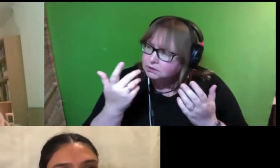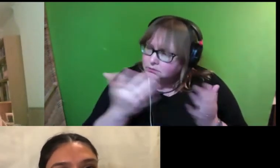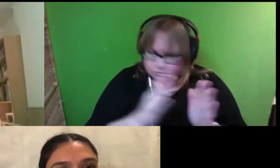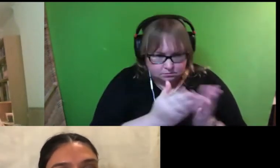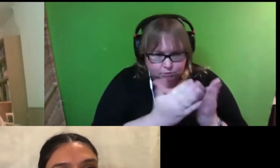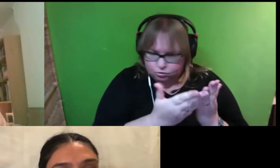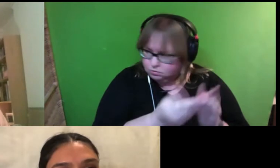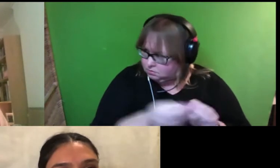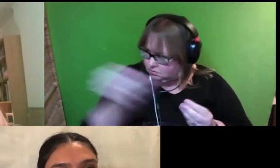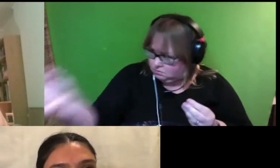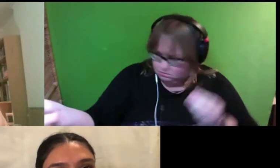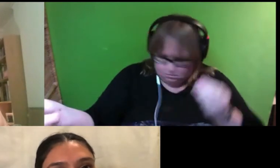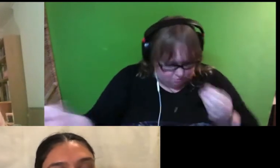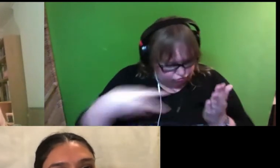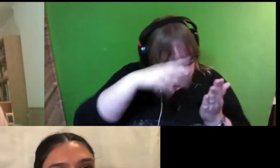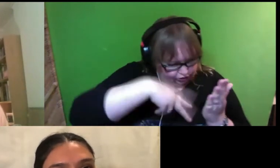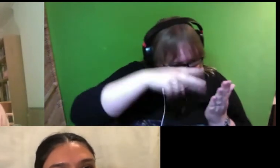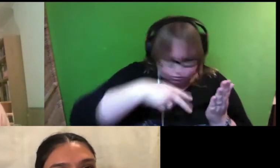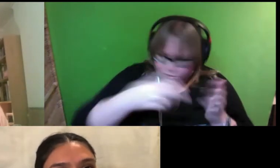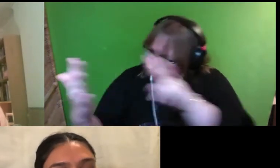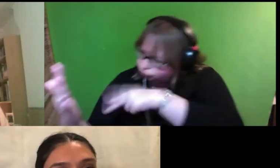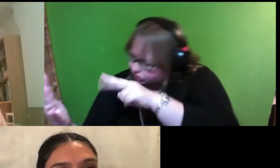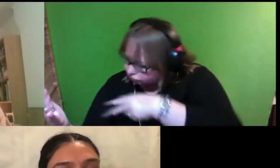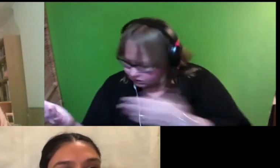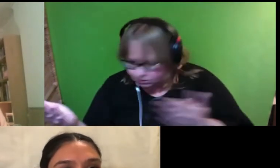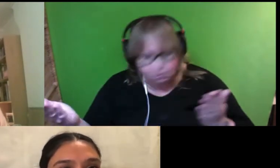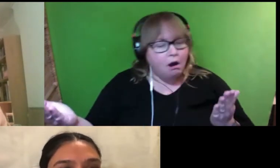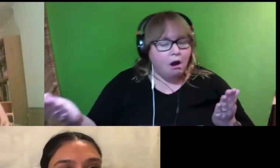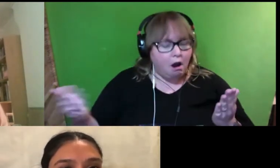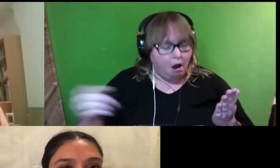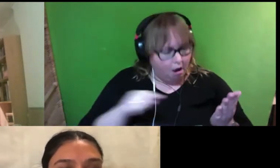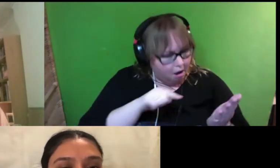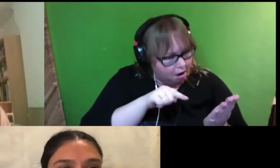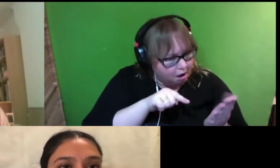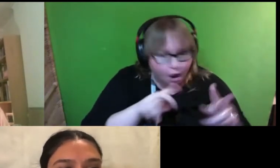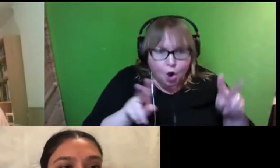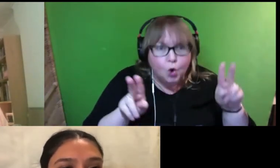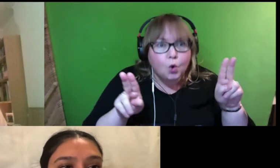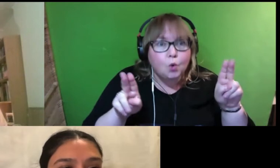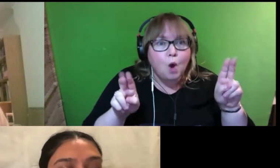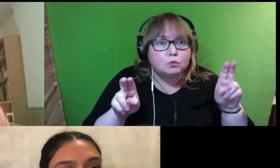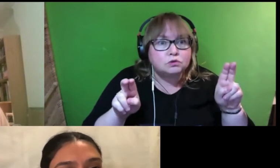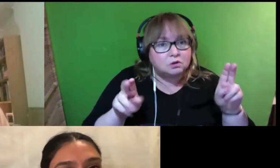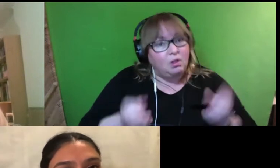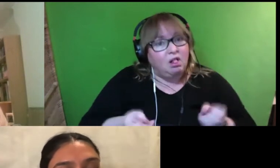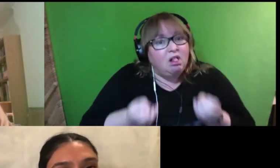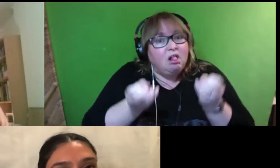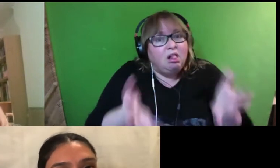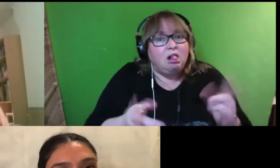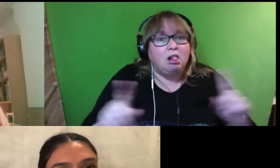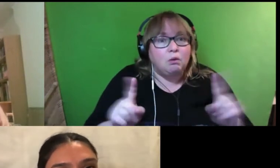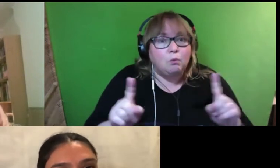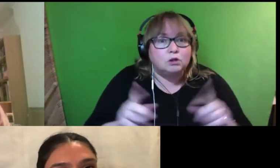one particular quote that I wanted to share with you all, and then Priya, we could talk about how we respond to that. And the quote is,